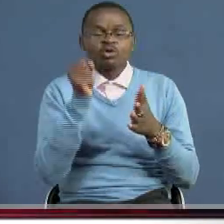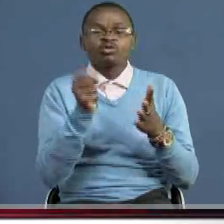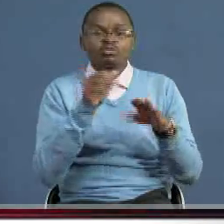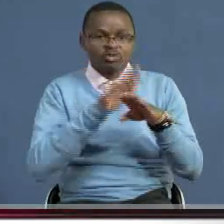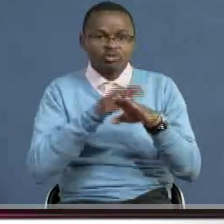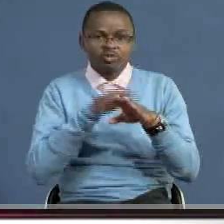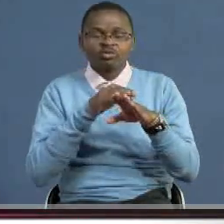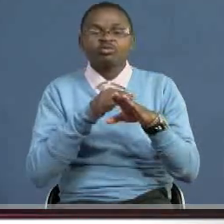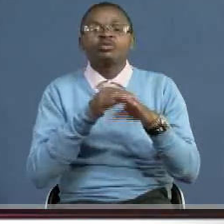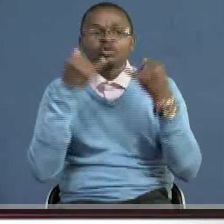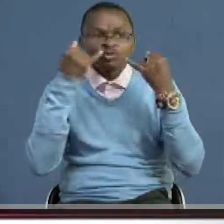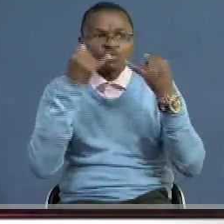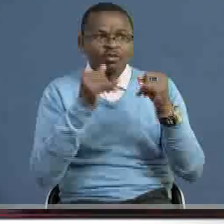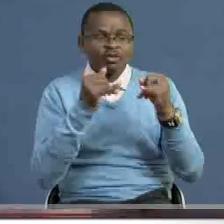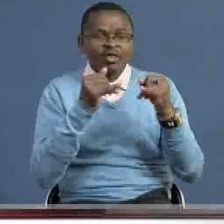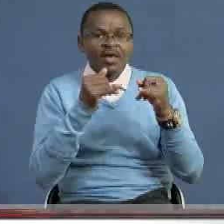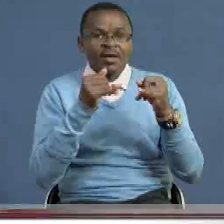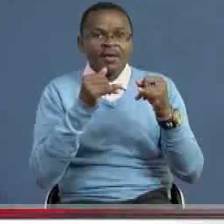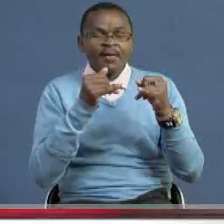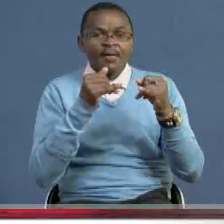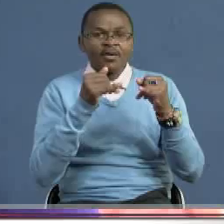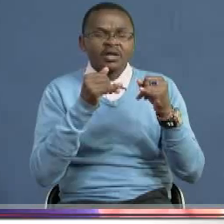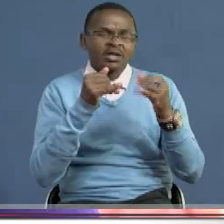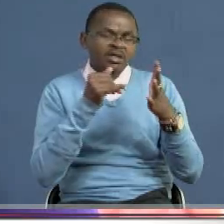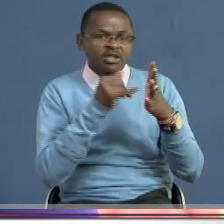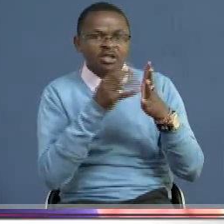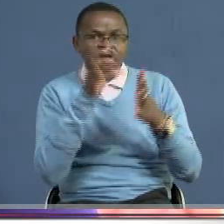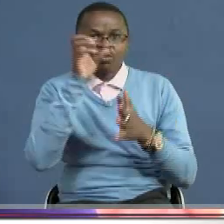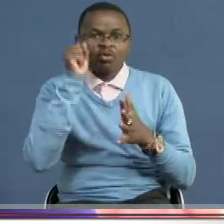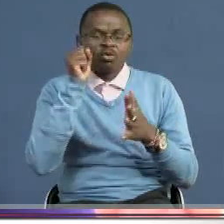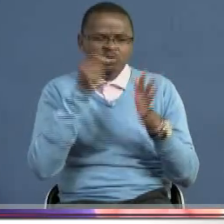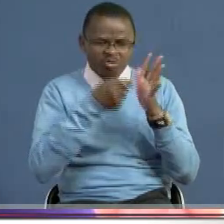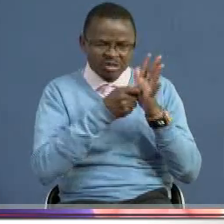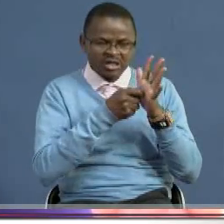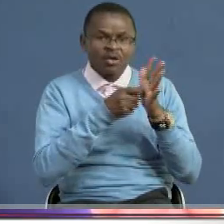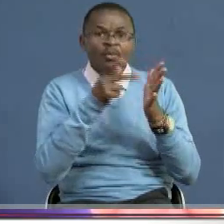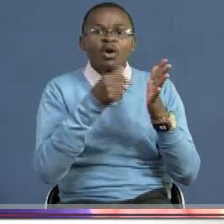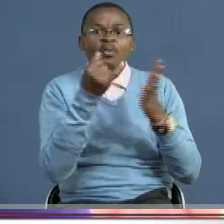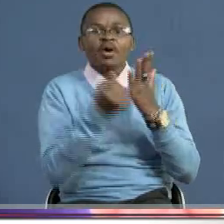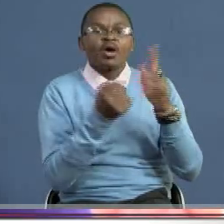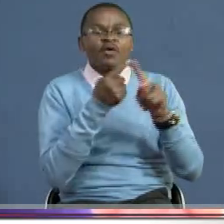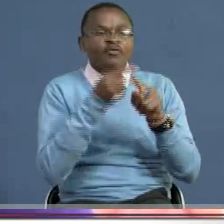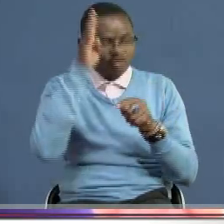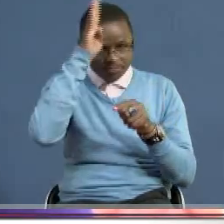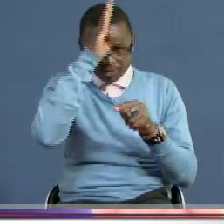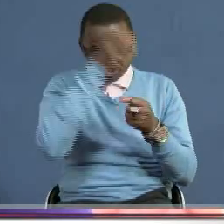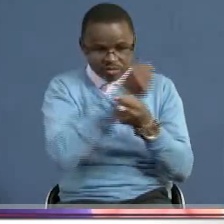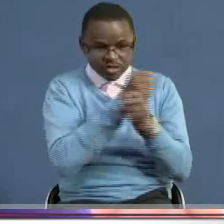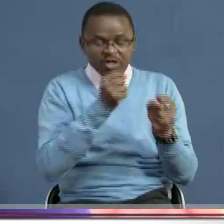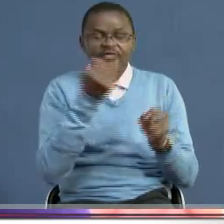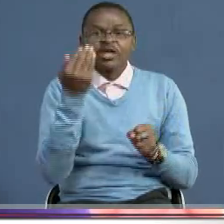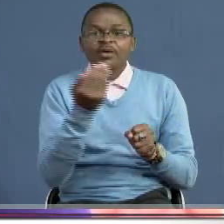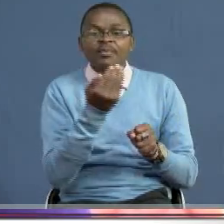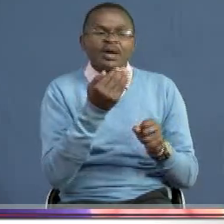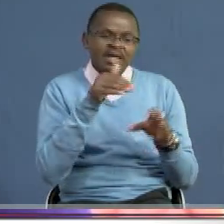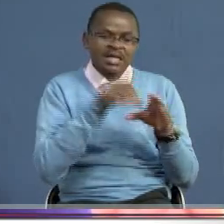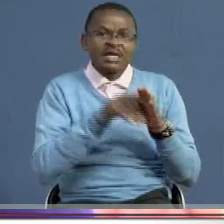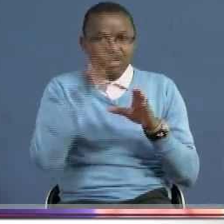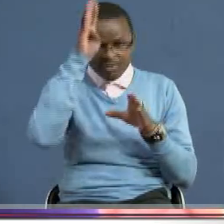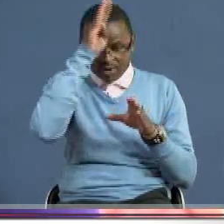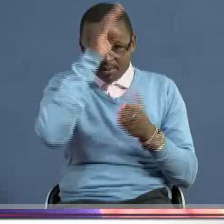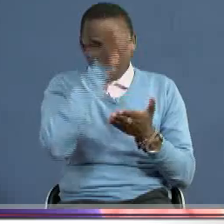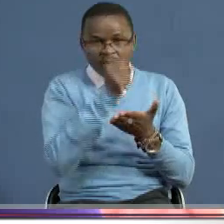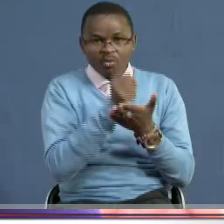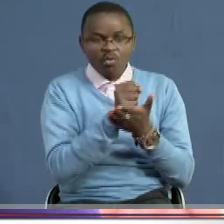and intervene. Maternal newborn health was actually a key project for Bungoma, for Save the Children, especially in Bungoma